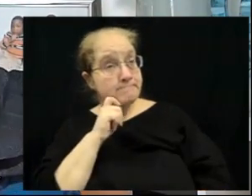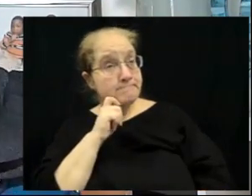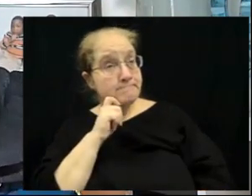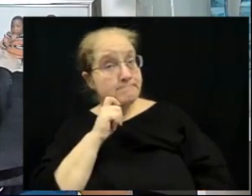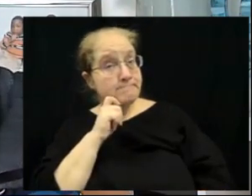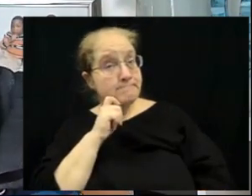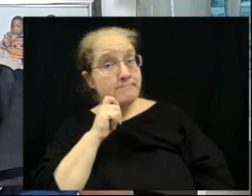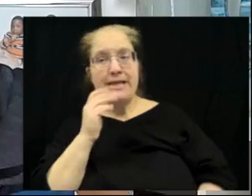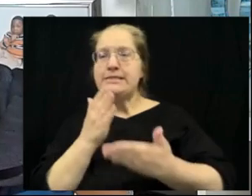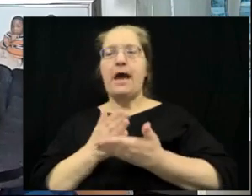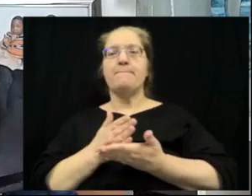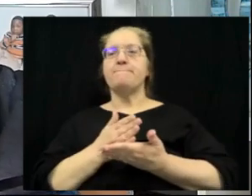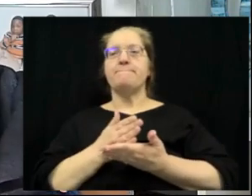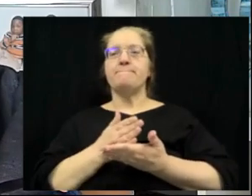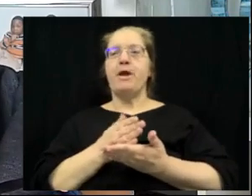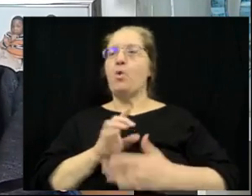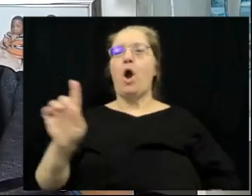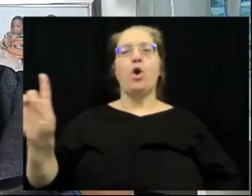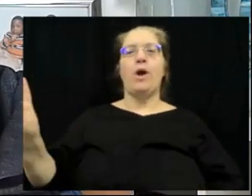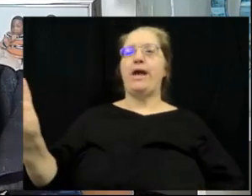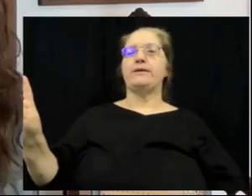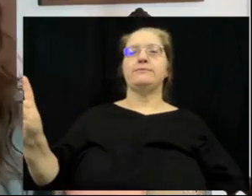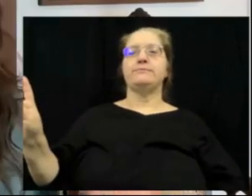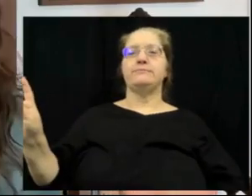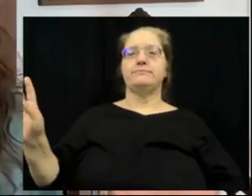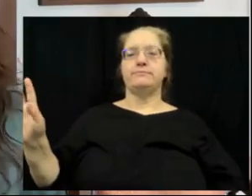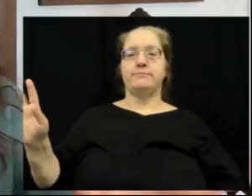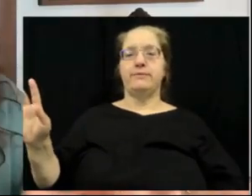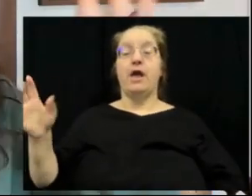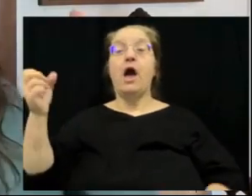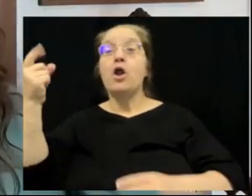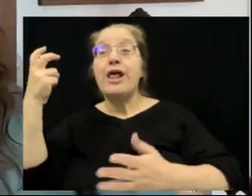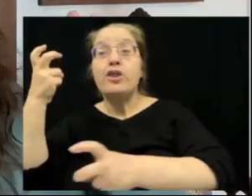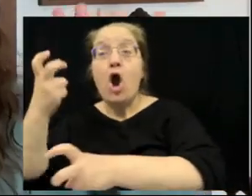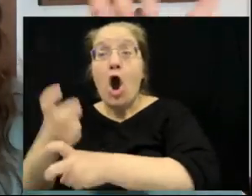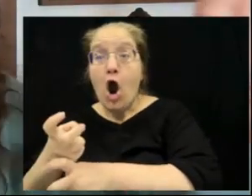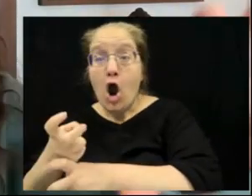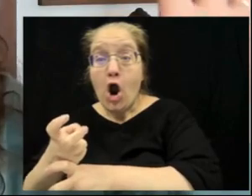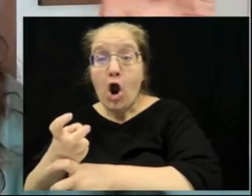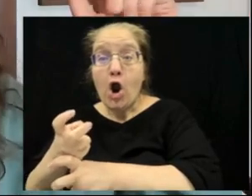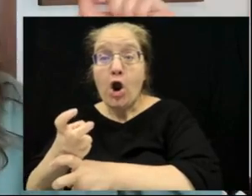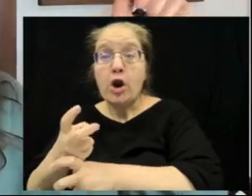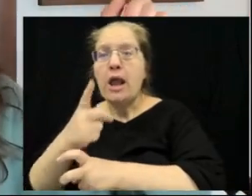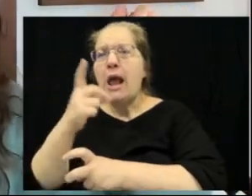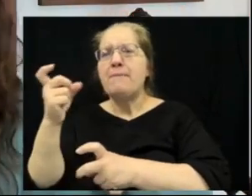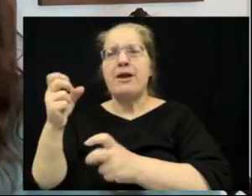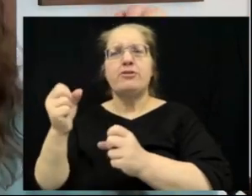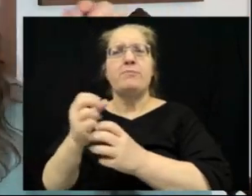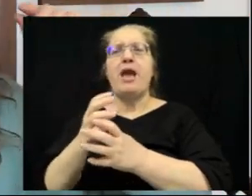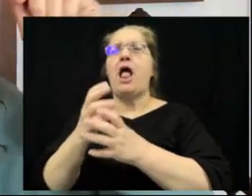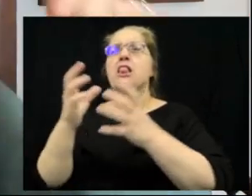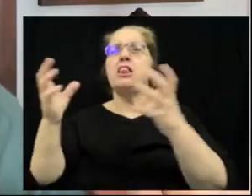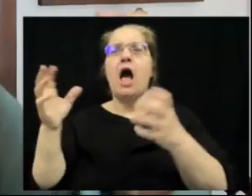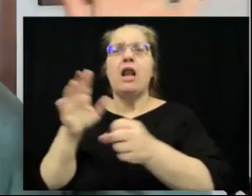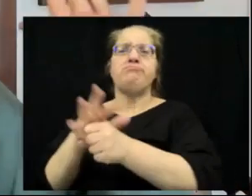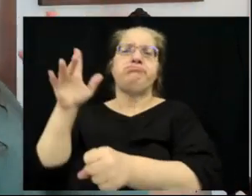And you stop right there and you walk out the room. And that's hard, Sharoya, because there can be a lot of blowback. There can be Yes. throwing,